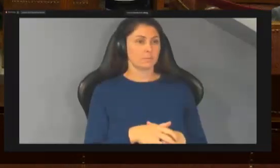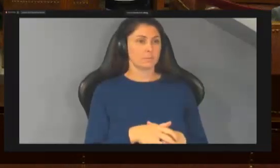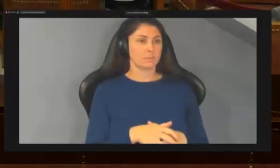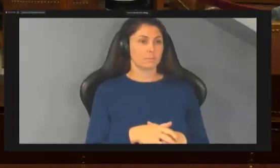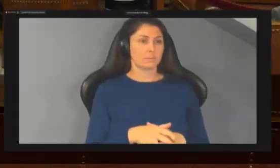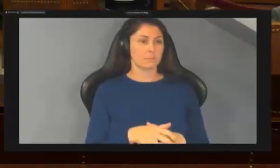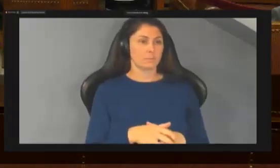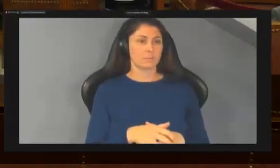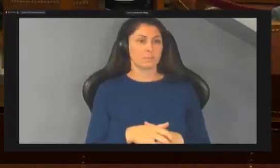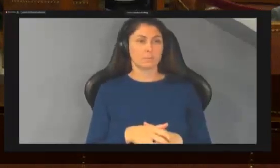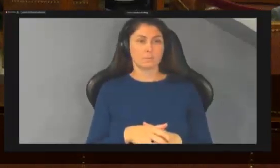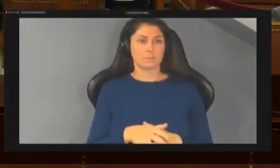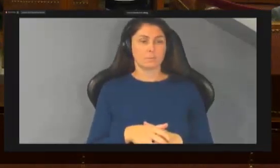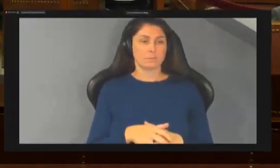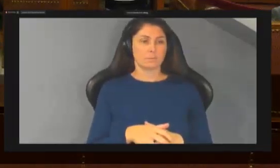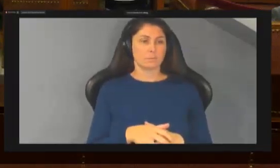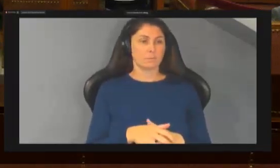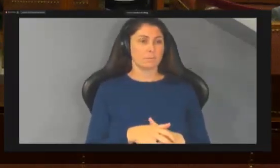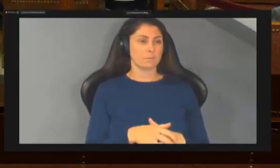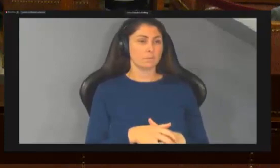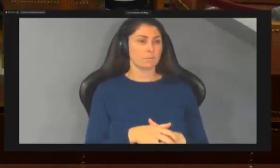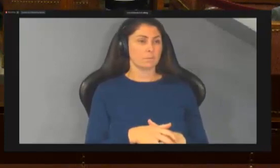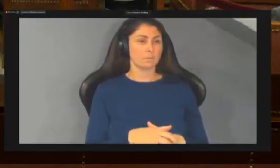Councilman Wilson? No, I would never do that.